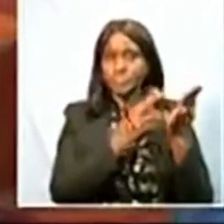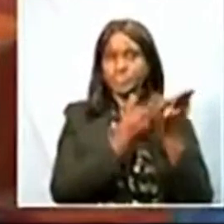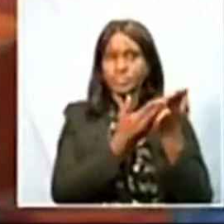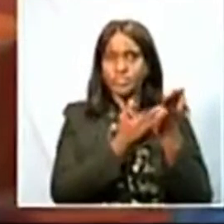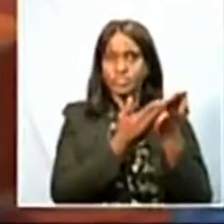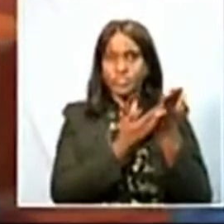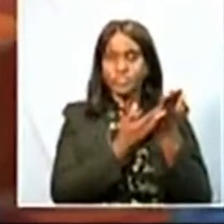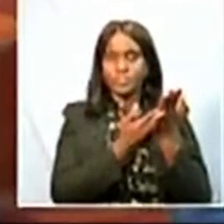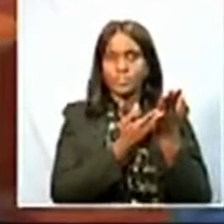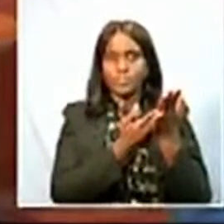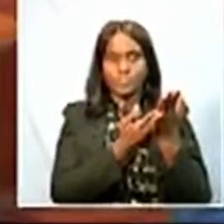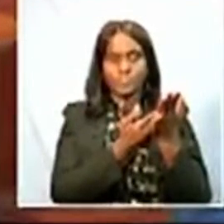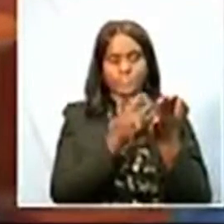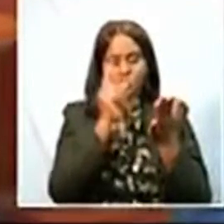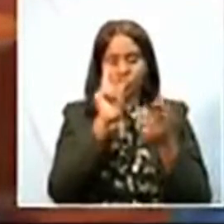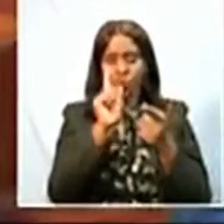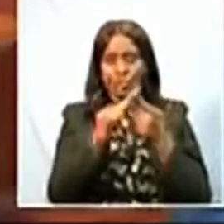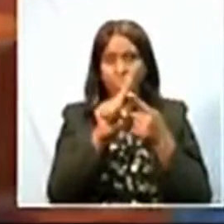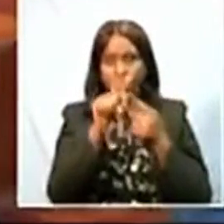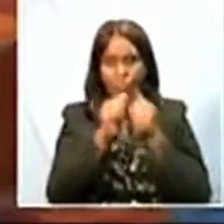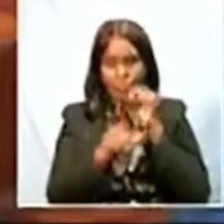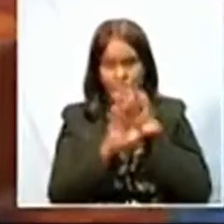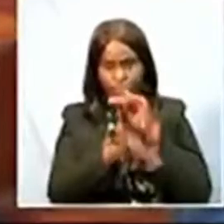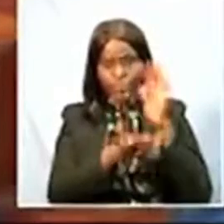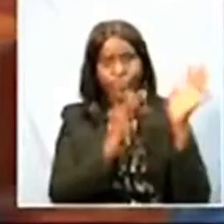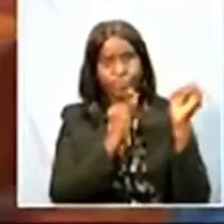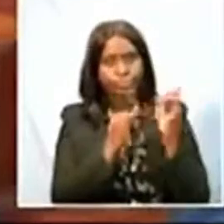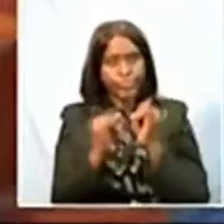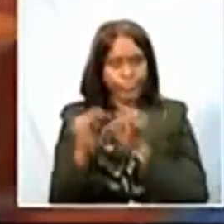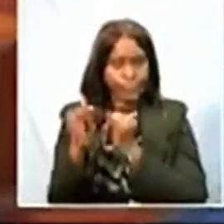on the ones which are under implementation.